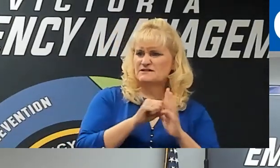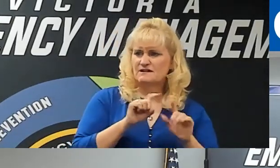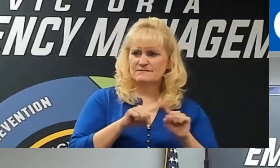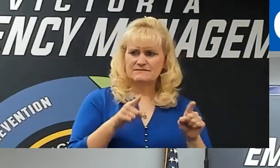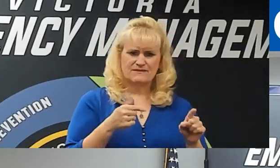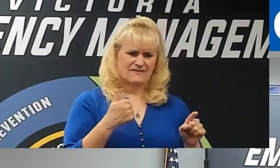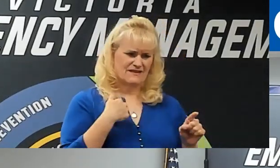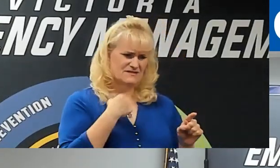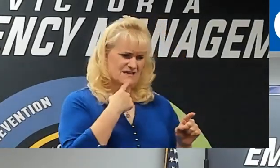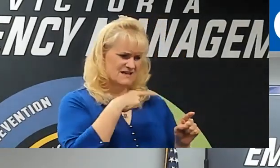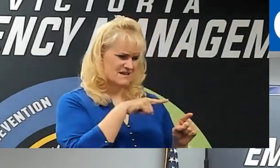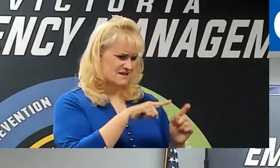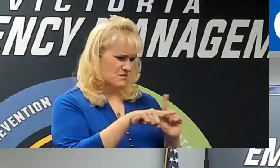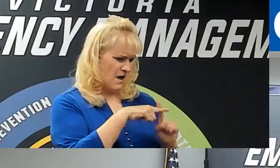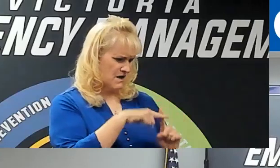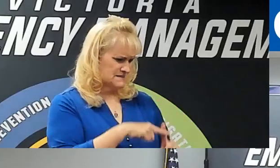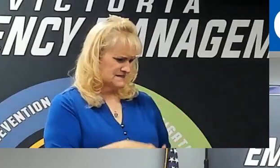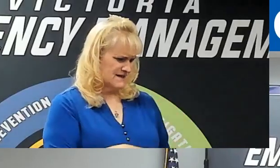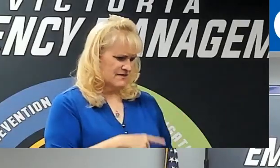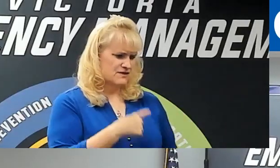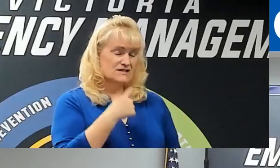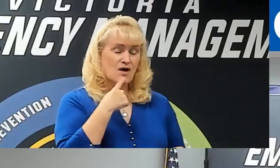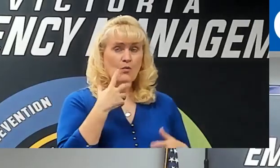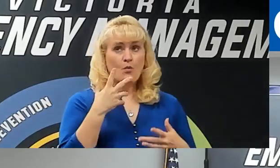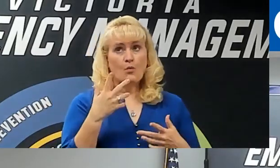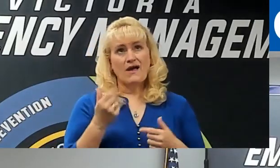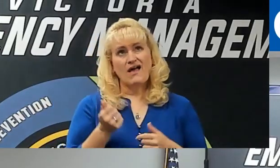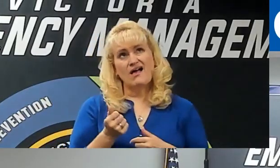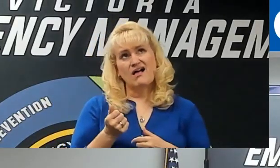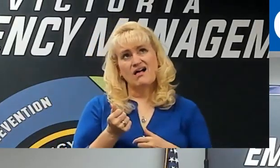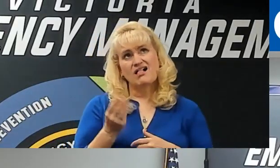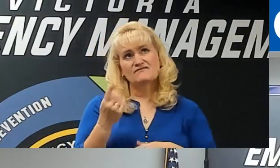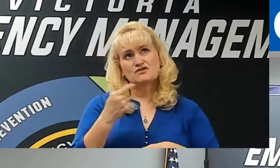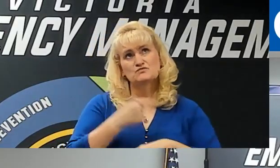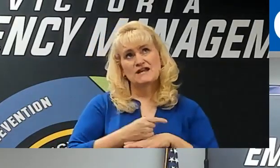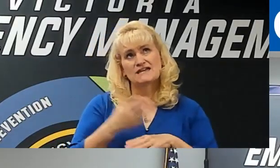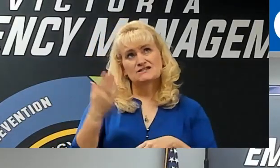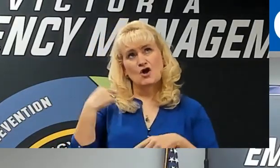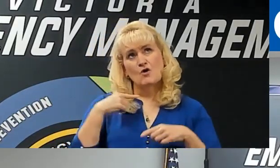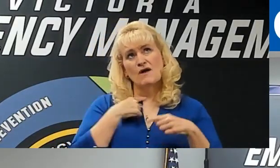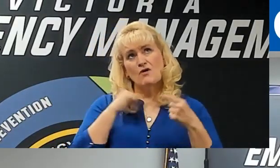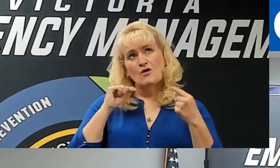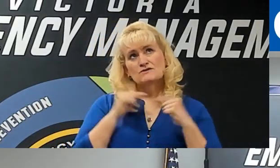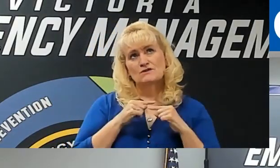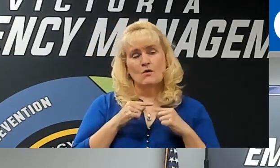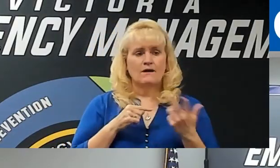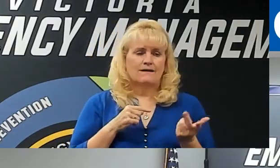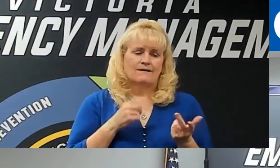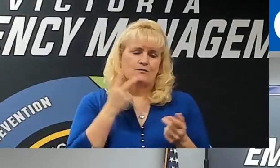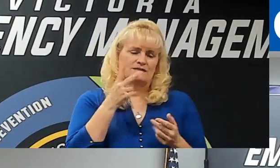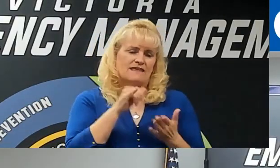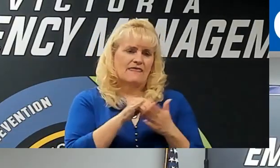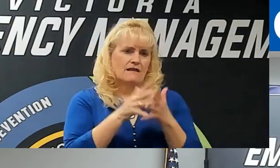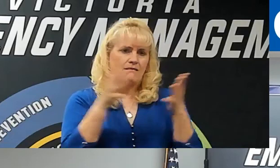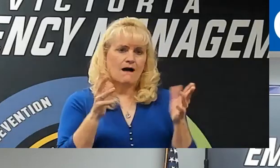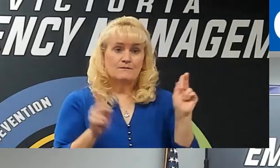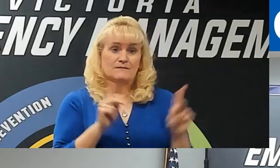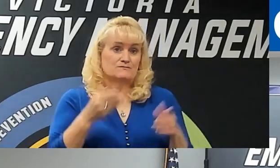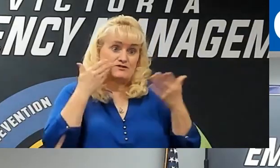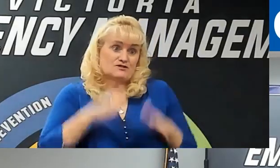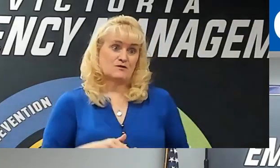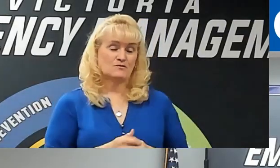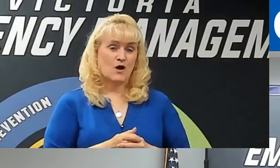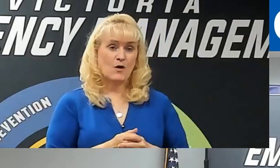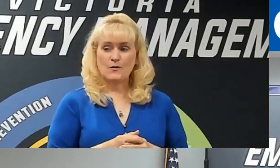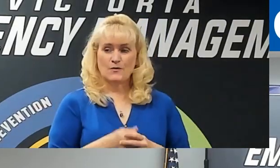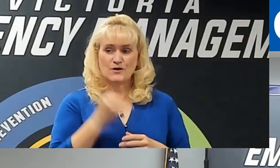back positive," and they said, a couple of days ago, I did kind of have a scratchy throat. Yeah, and they just didn't realize it. Yeah, we do see a lot of that. So, but you know what?